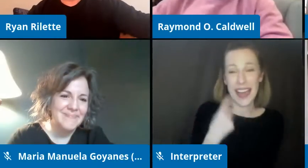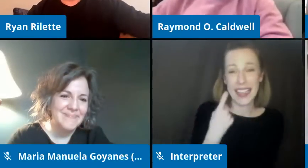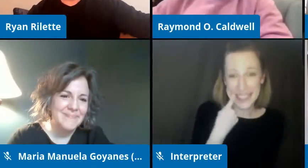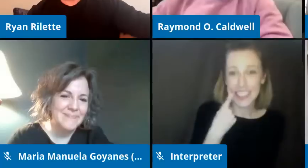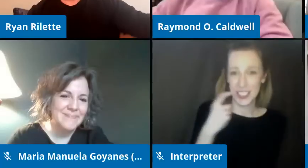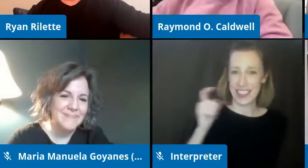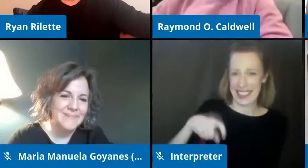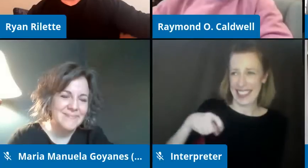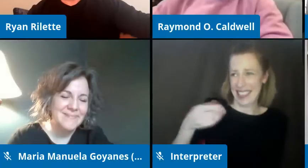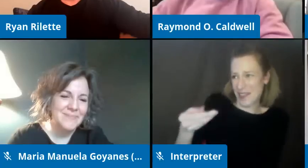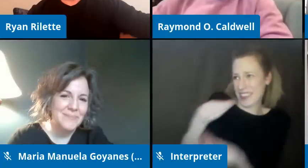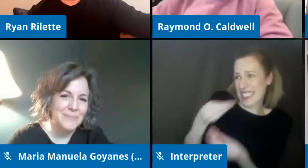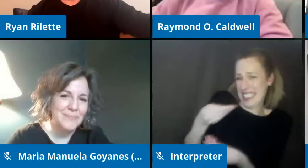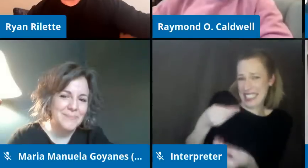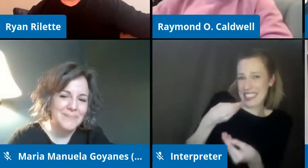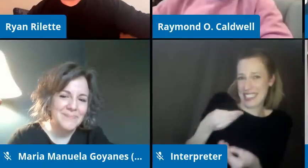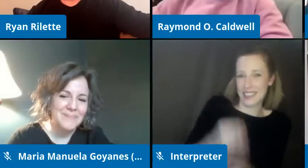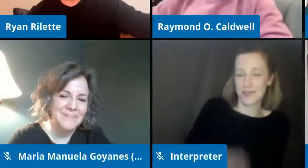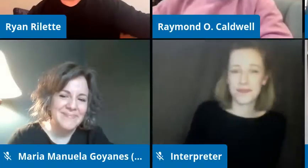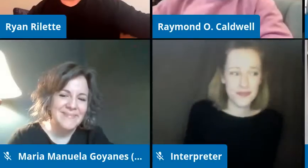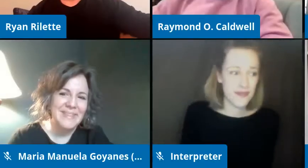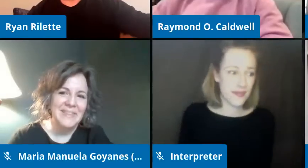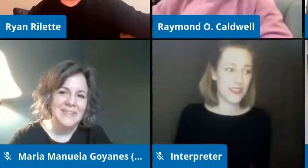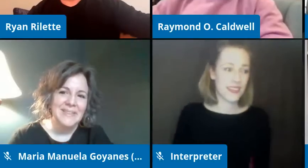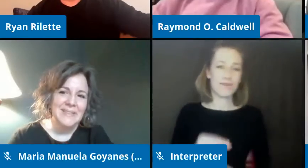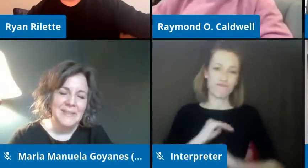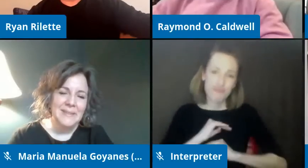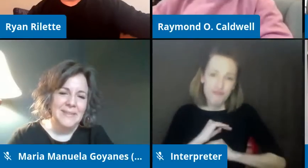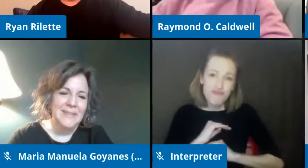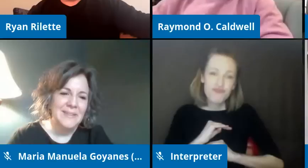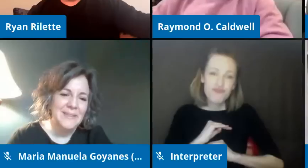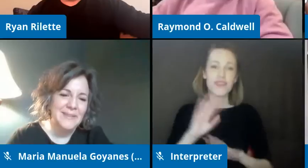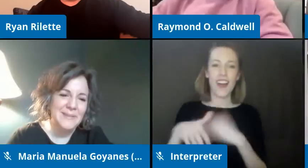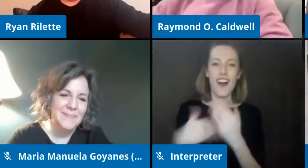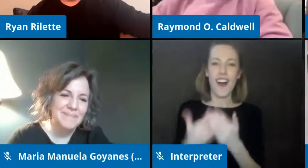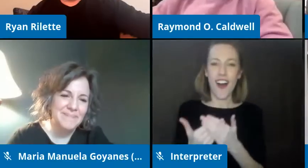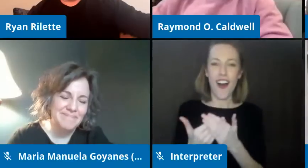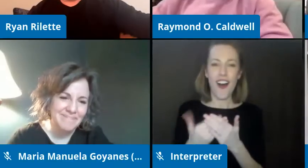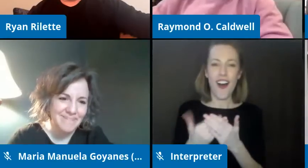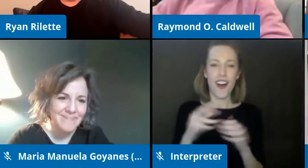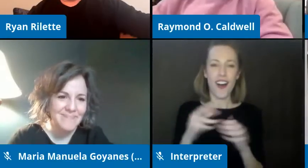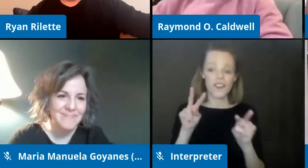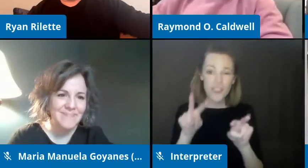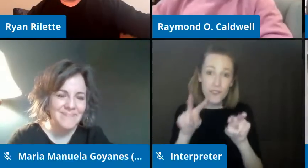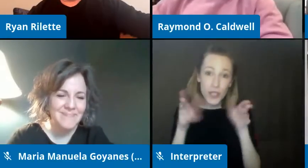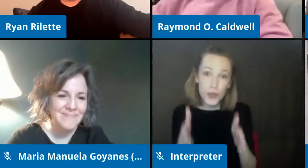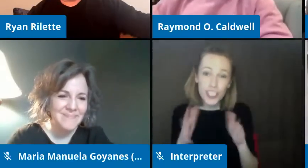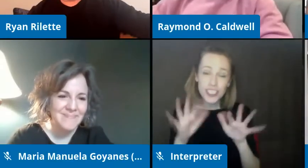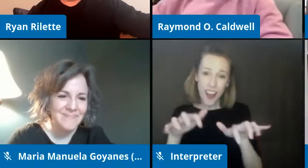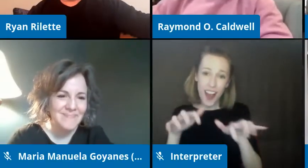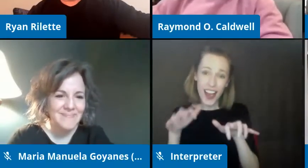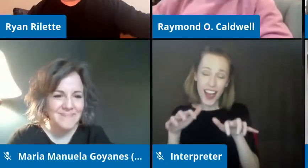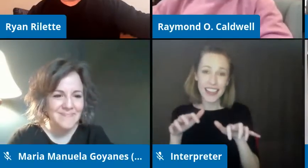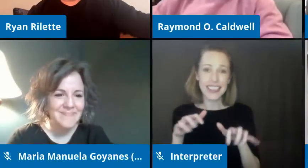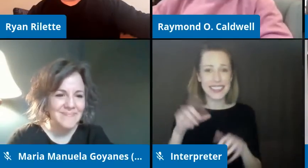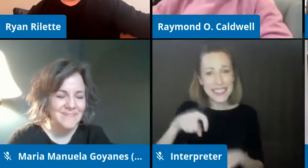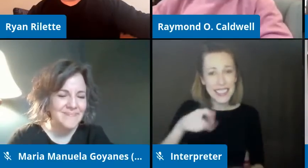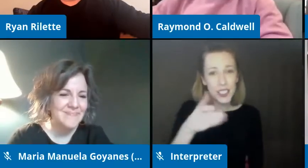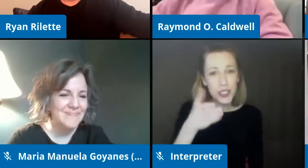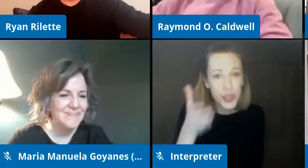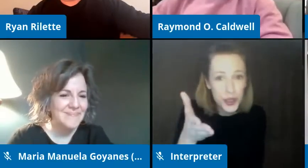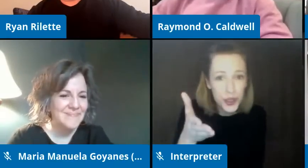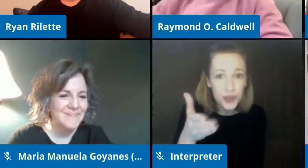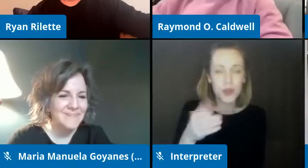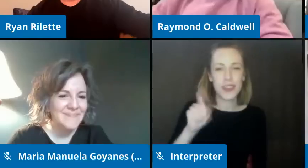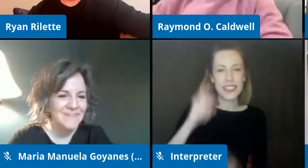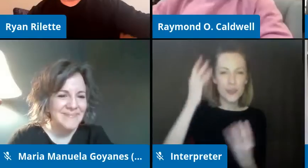The viewers on here all need their addiction need to be fed. We need you to be thinking and doing and making theater